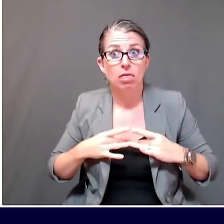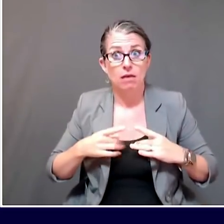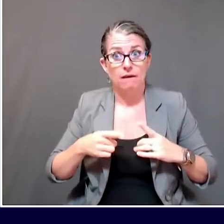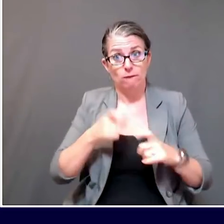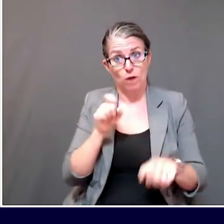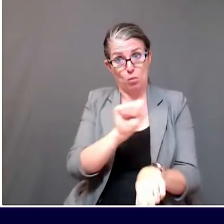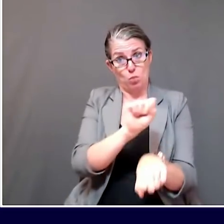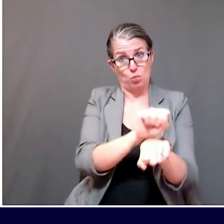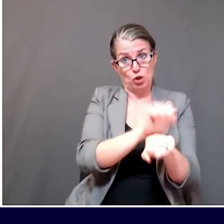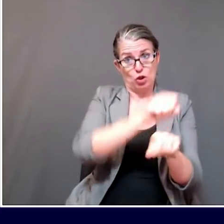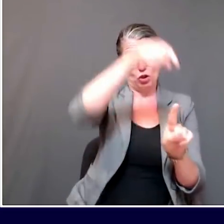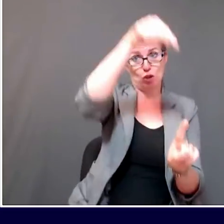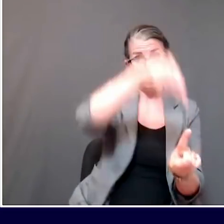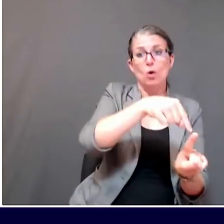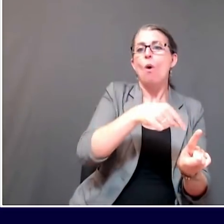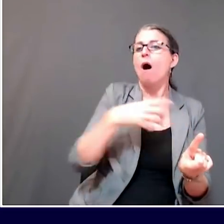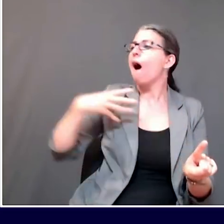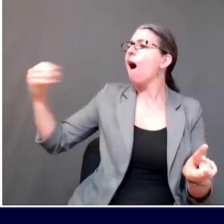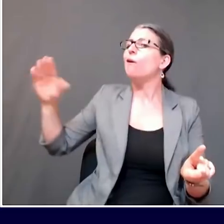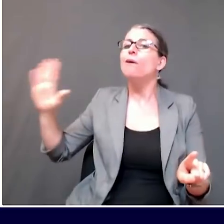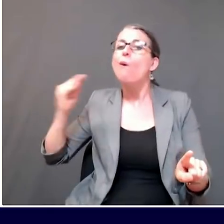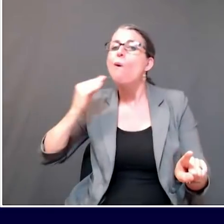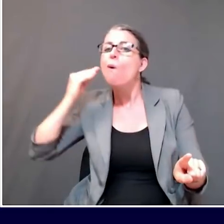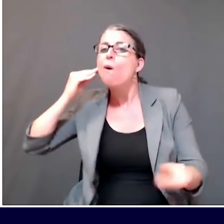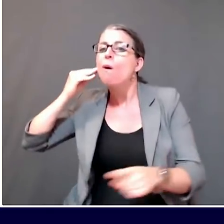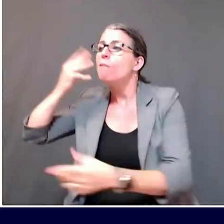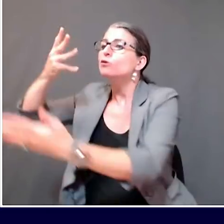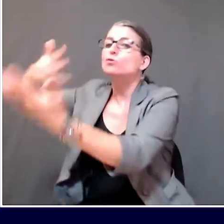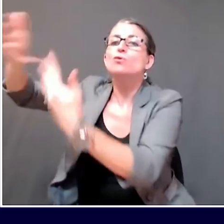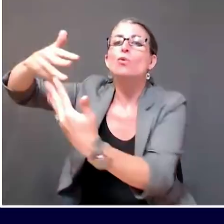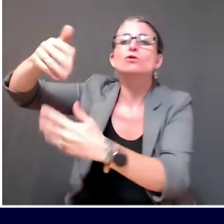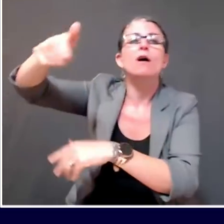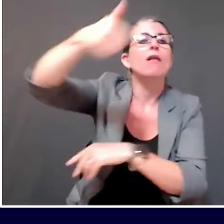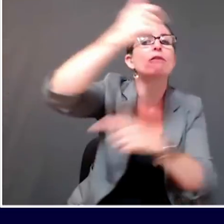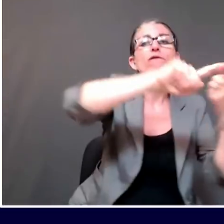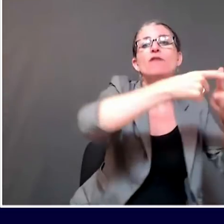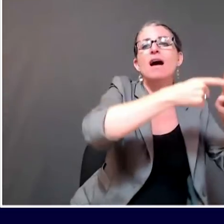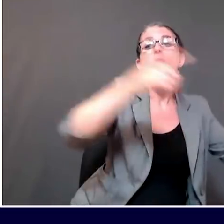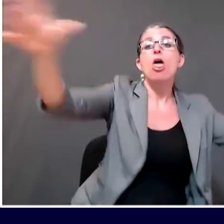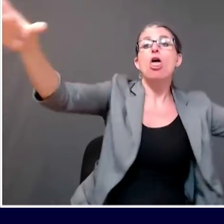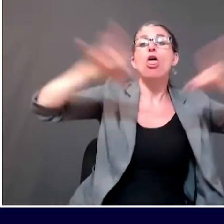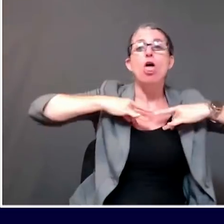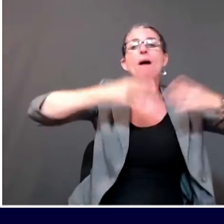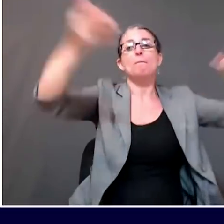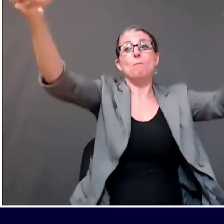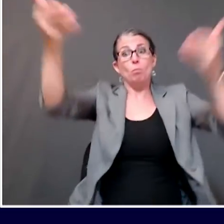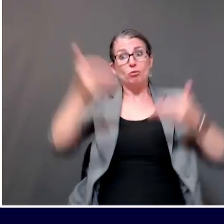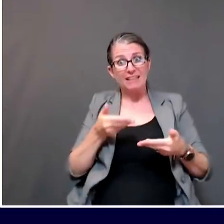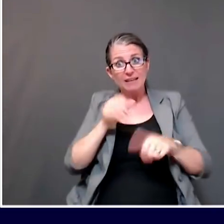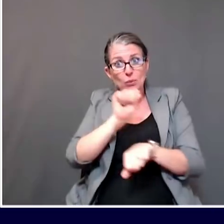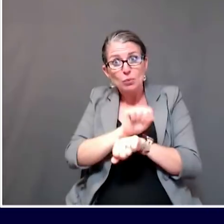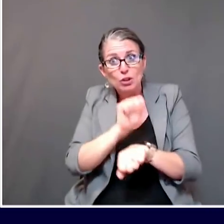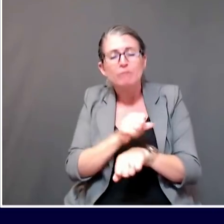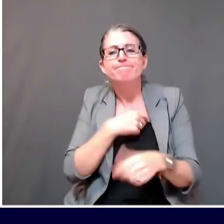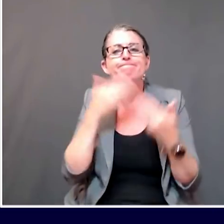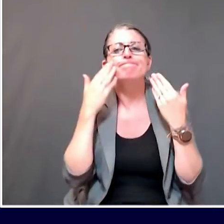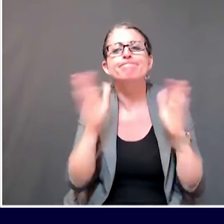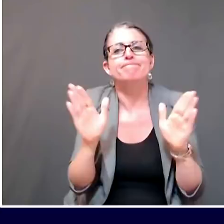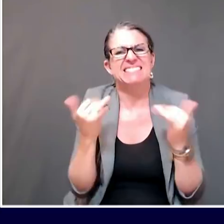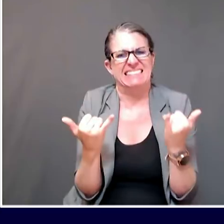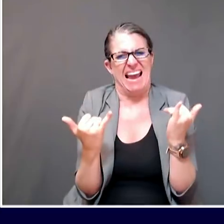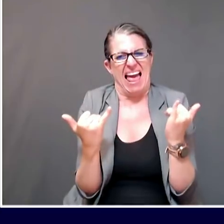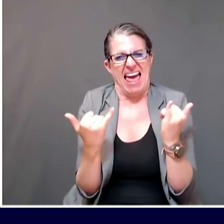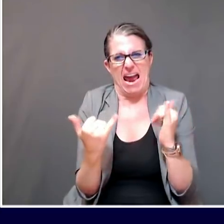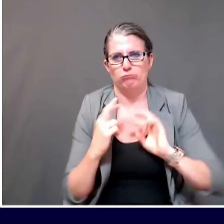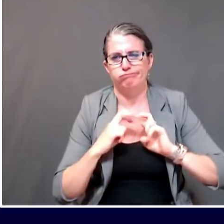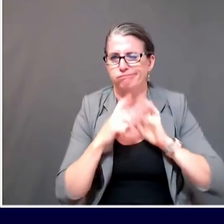congregating outside of the workplace and happened to contract it there. That's something of a fixture in all workplace investigations. Generally